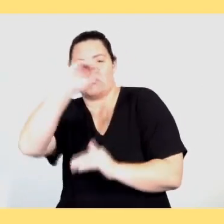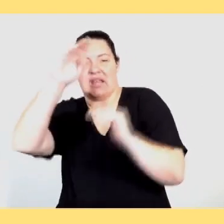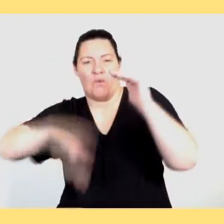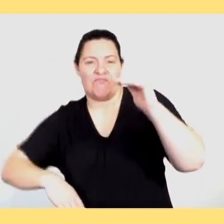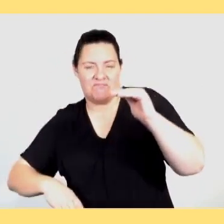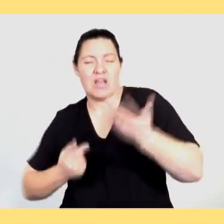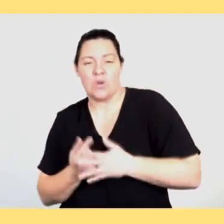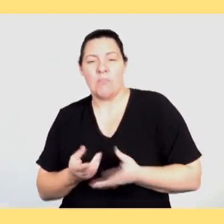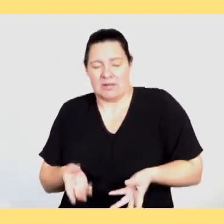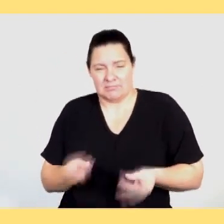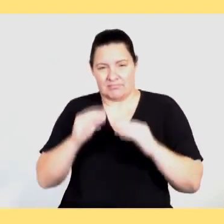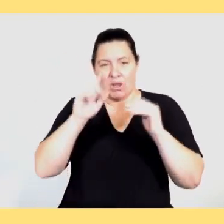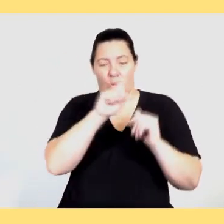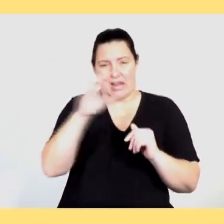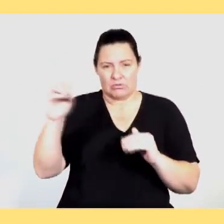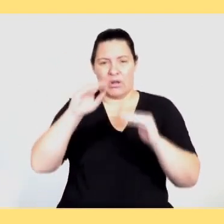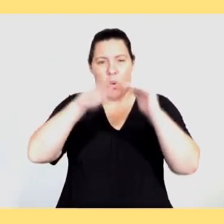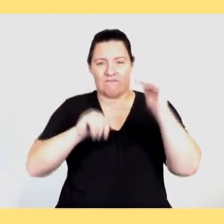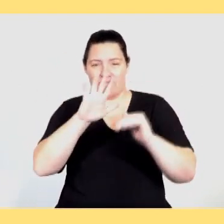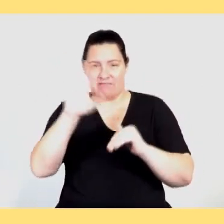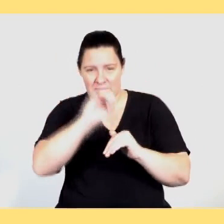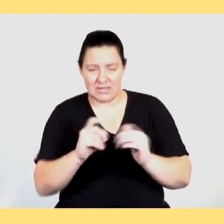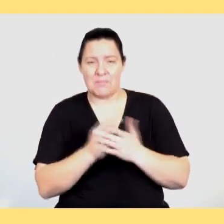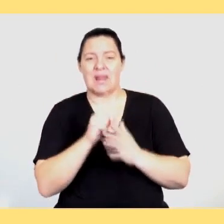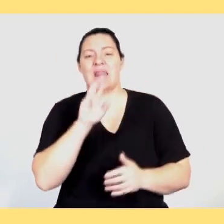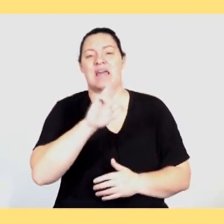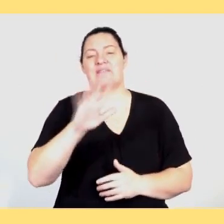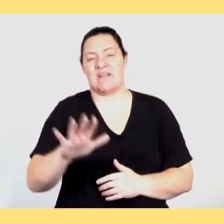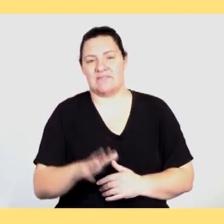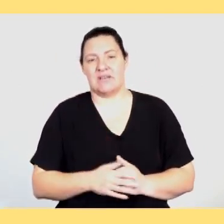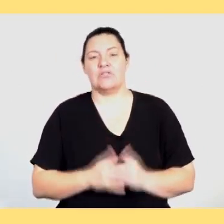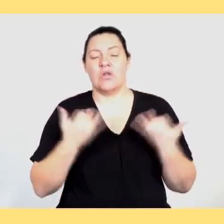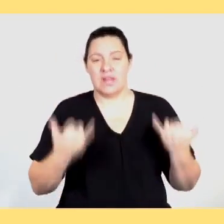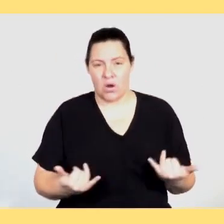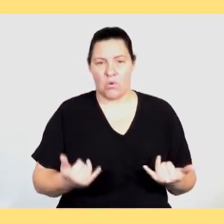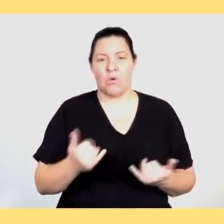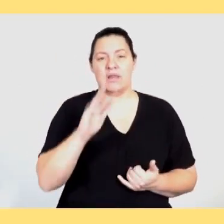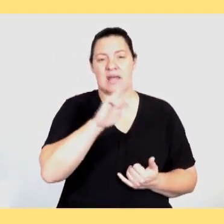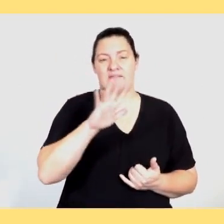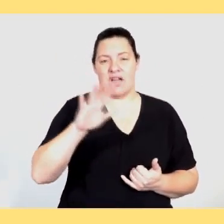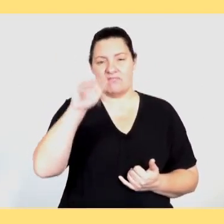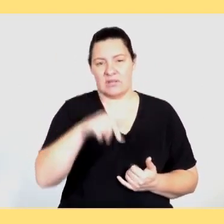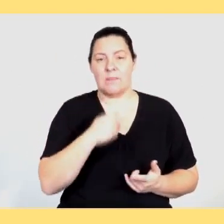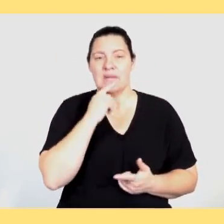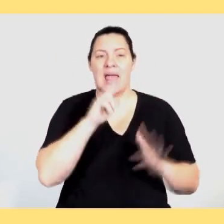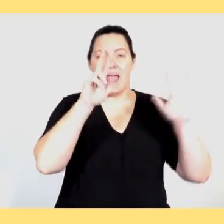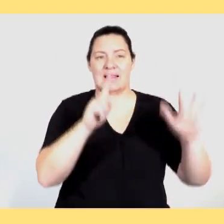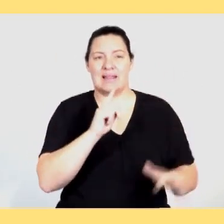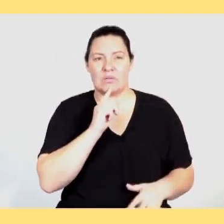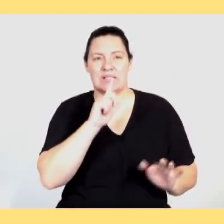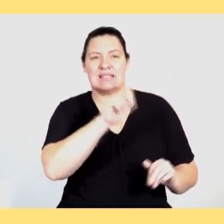we're going to fetch 95. So I'm saying 95 over 100. This will then give you